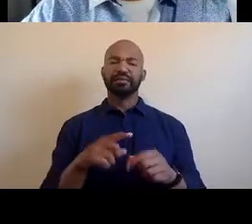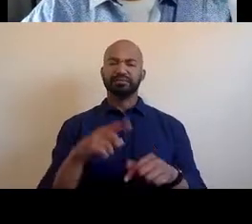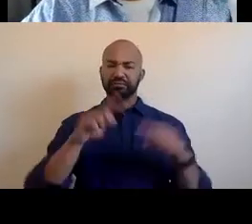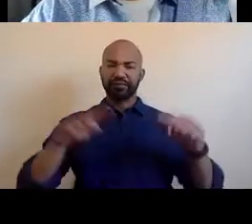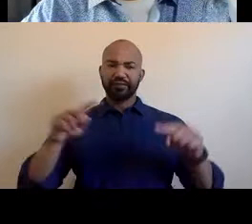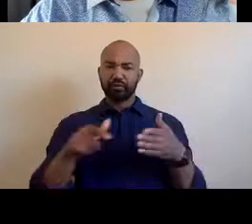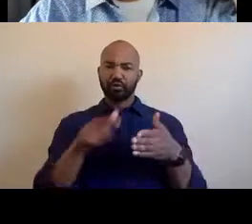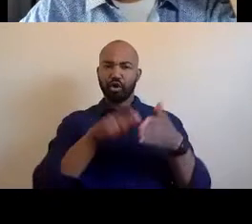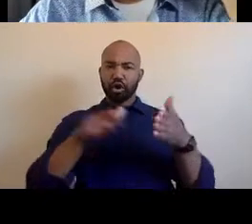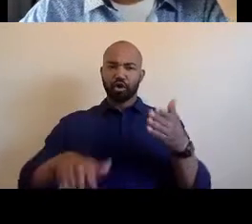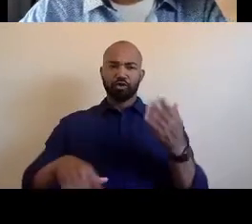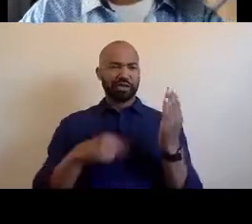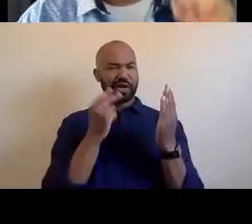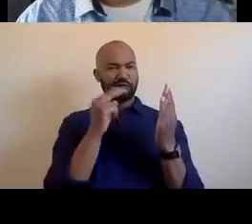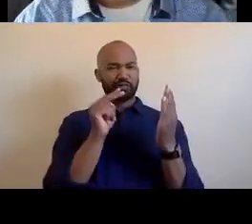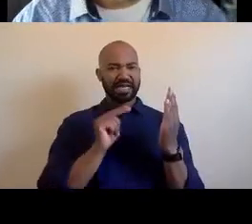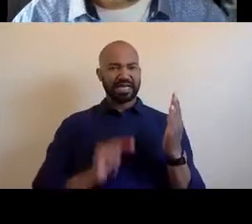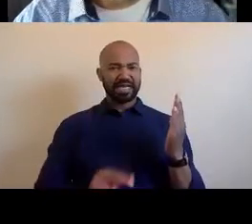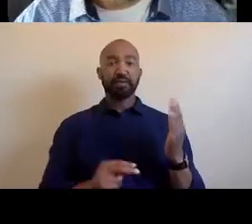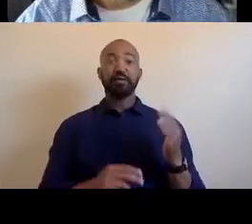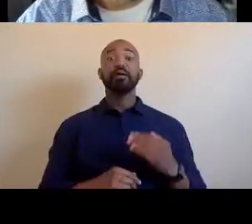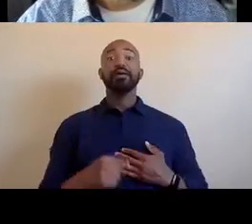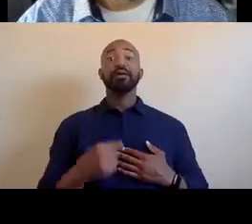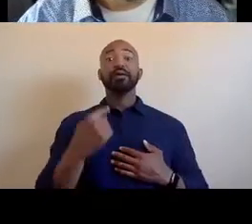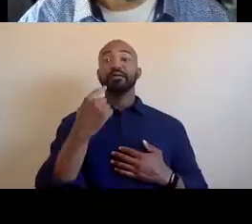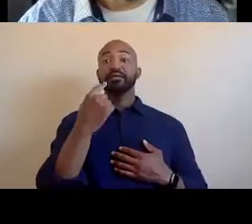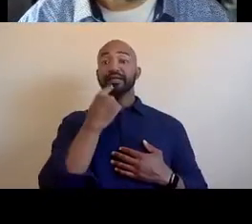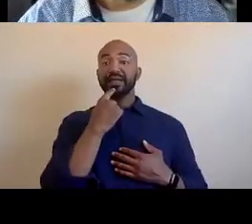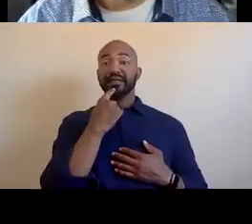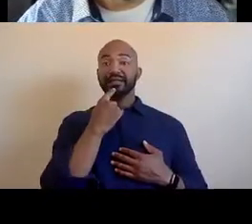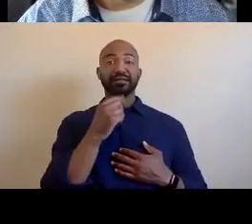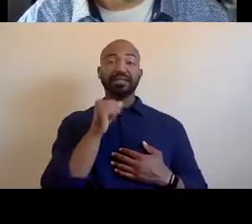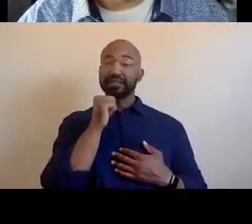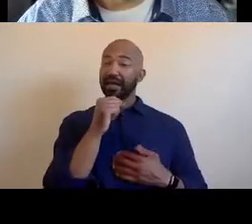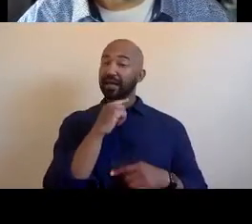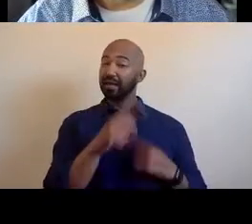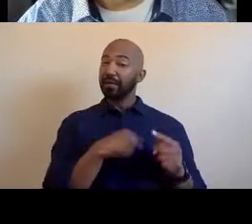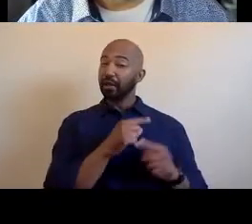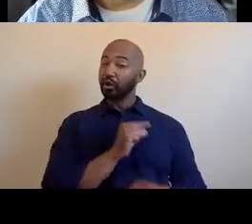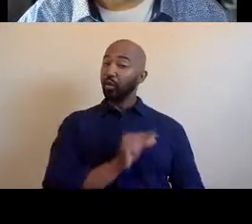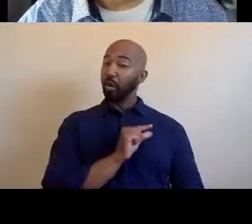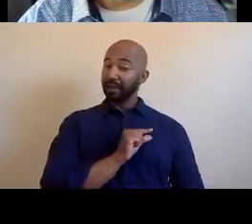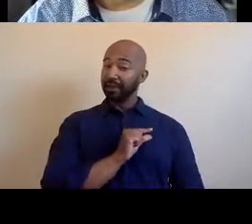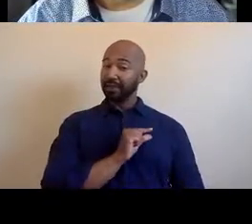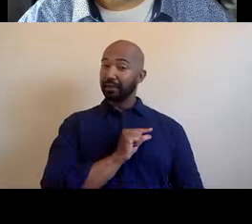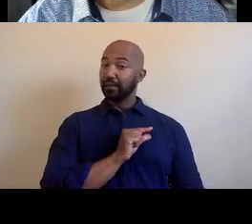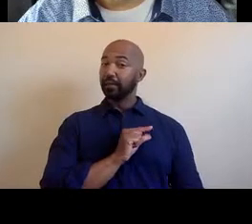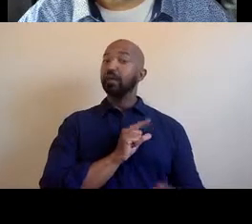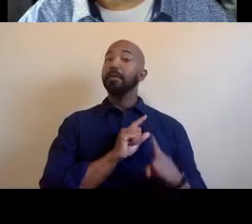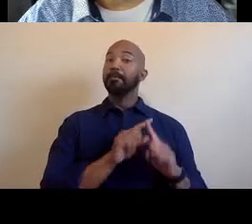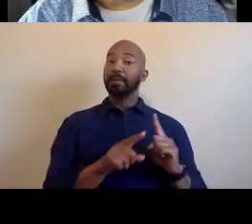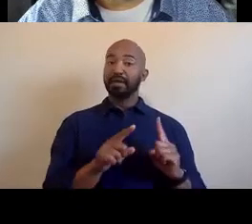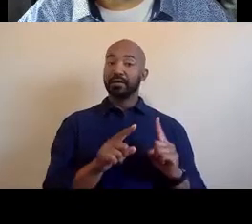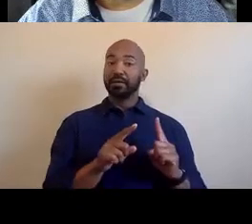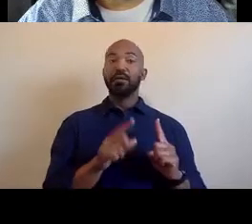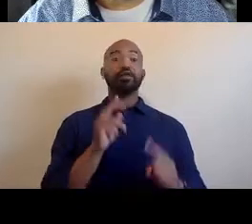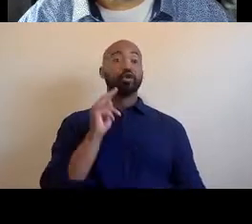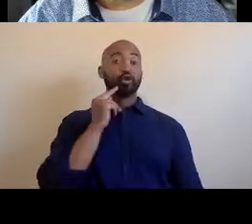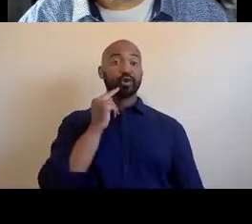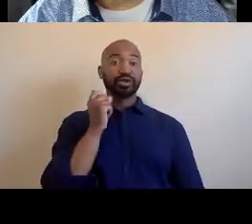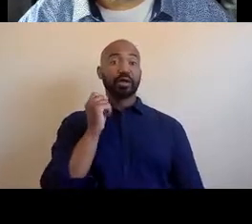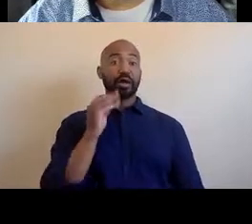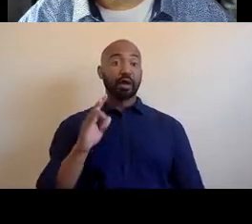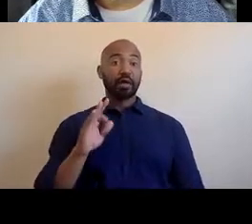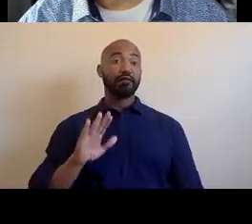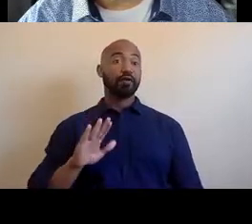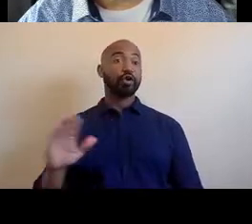that increasing the it's not the quality, but the nutrition of your foods can actually help with